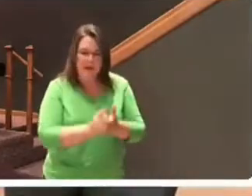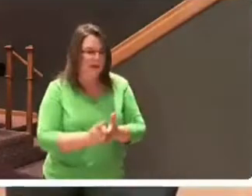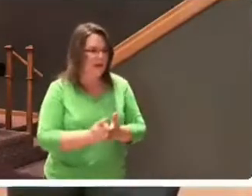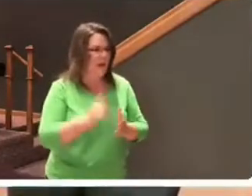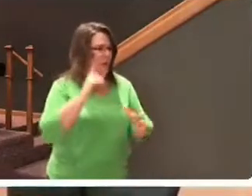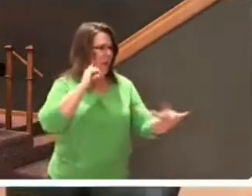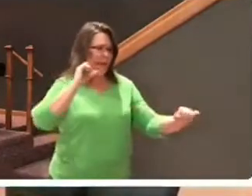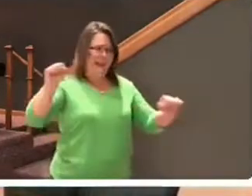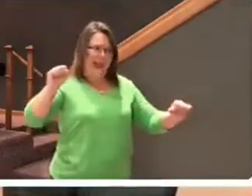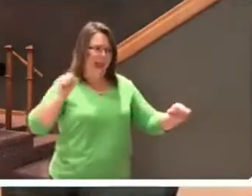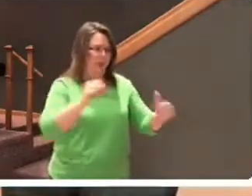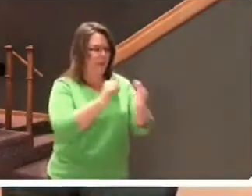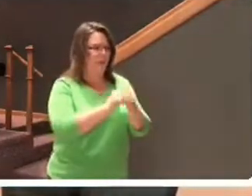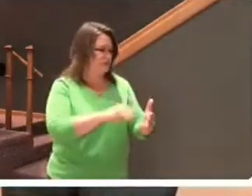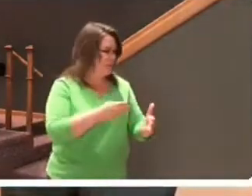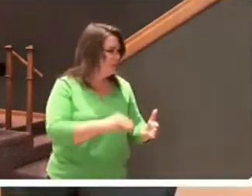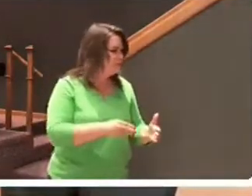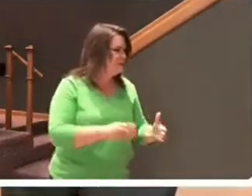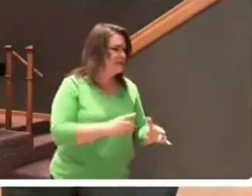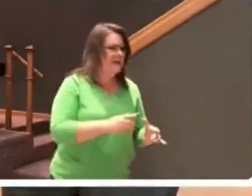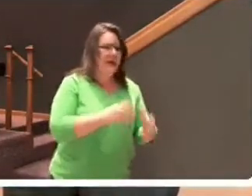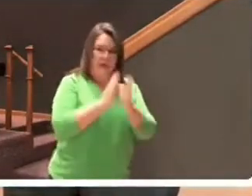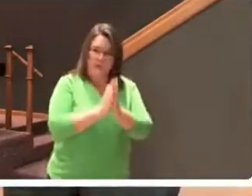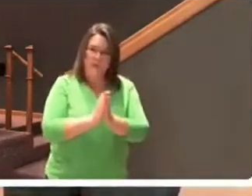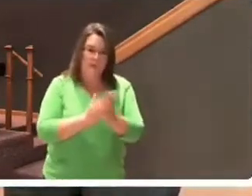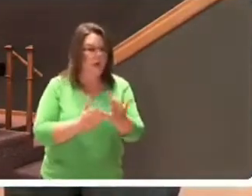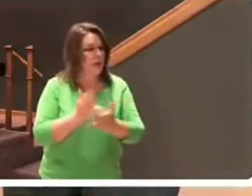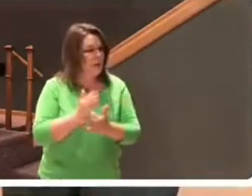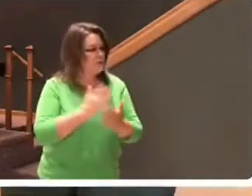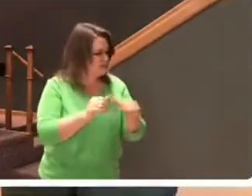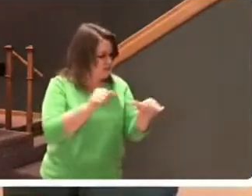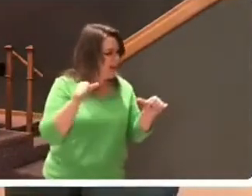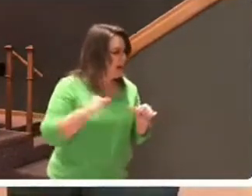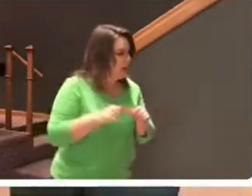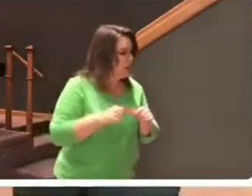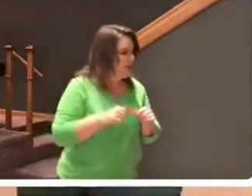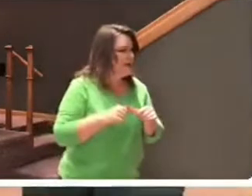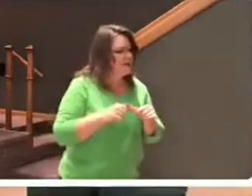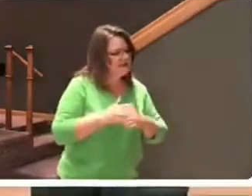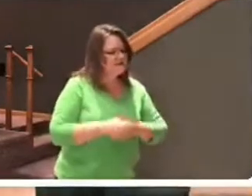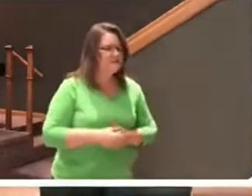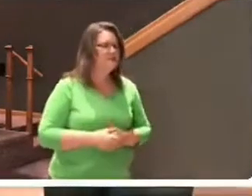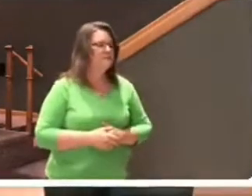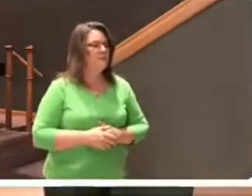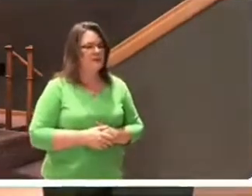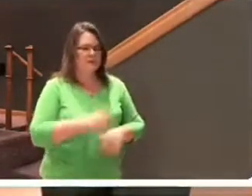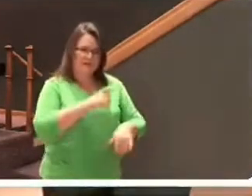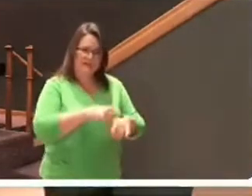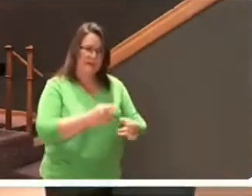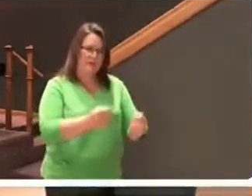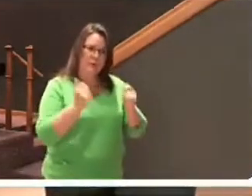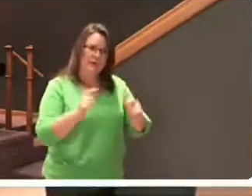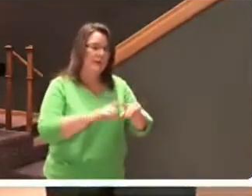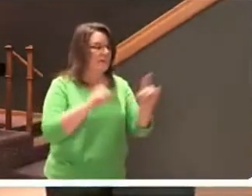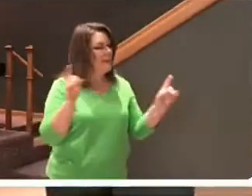loud worship music, and we pray through some areas. We put slides up, and the time just goes quickly.